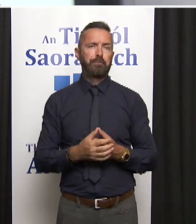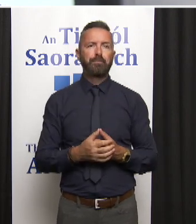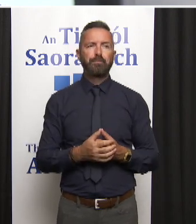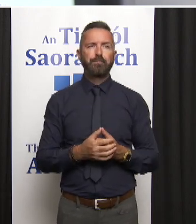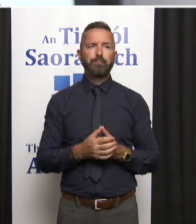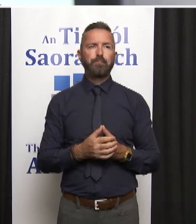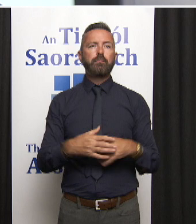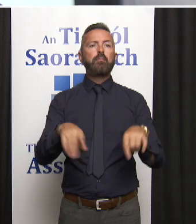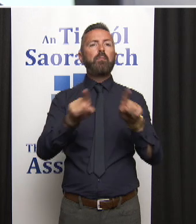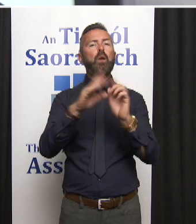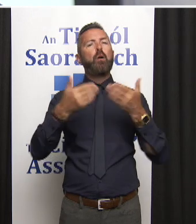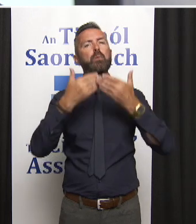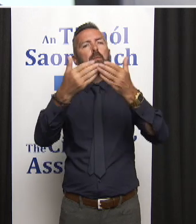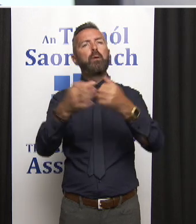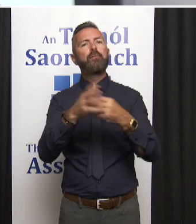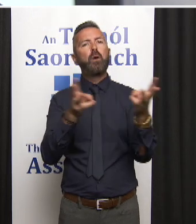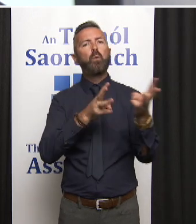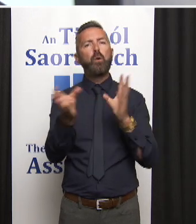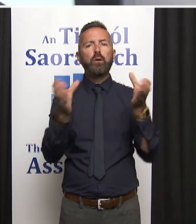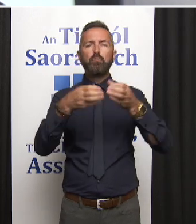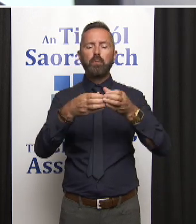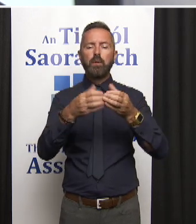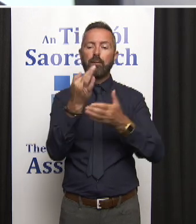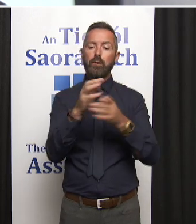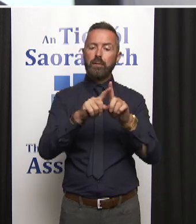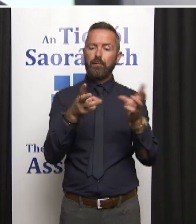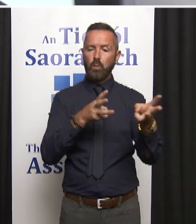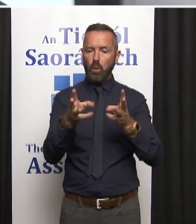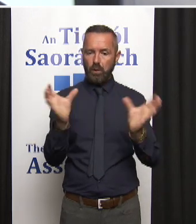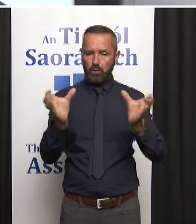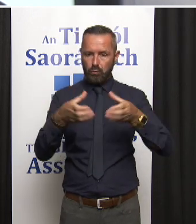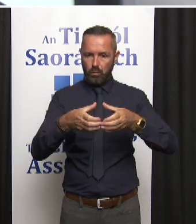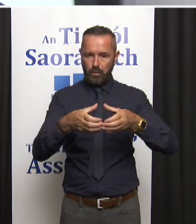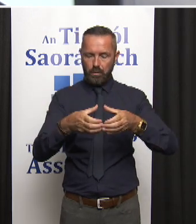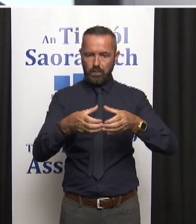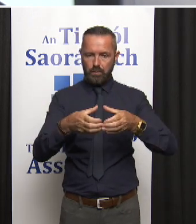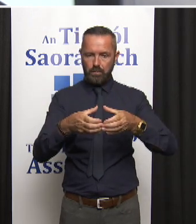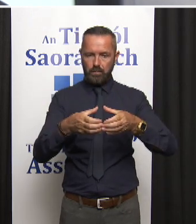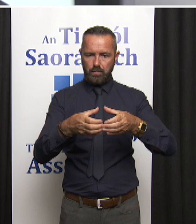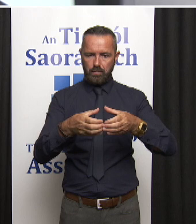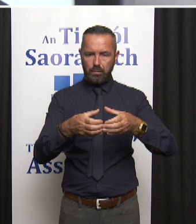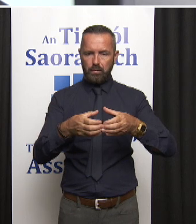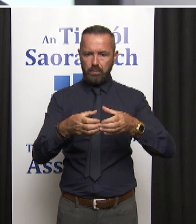There's also a proposal for a working group or set of working groups, and a second